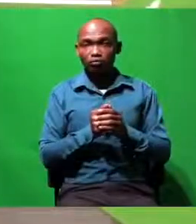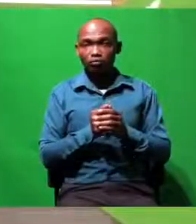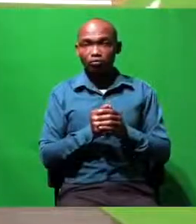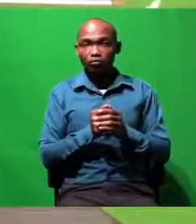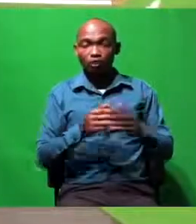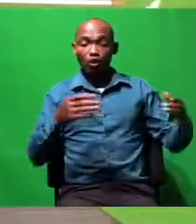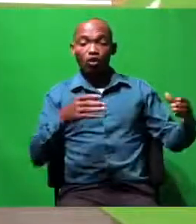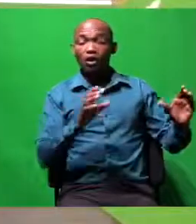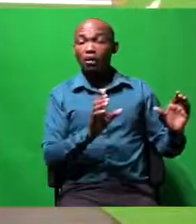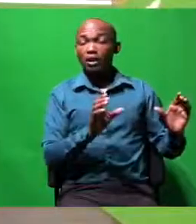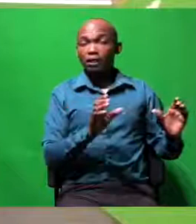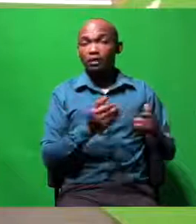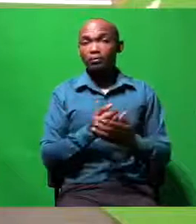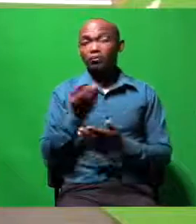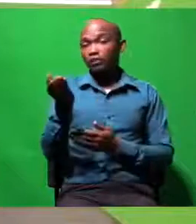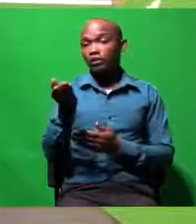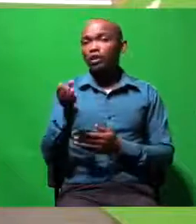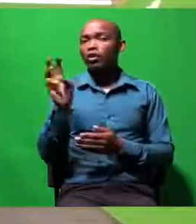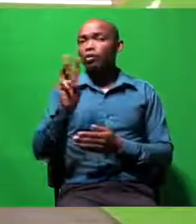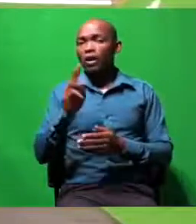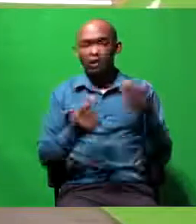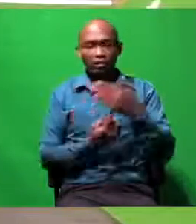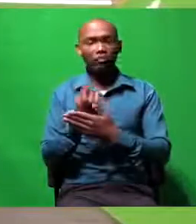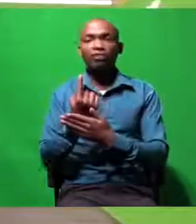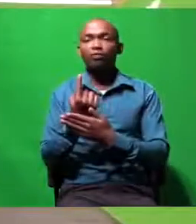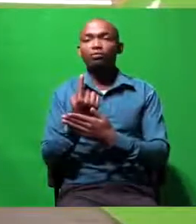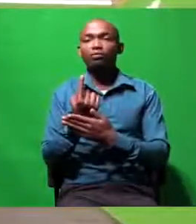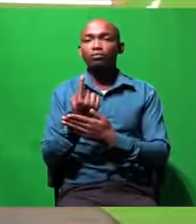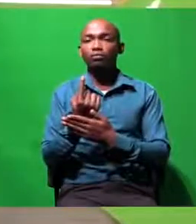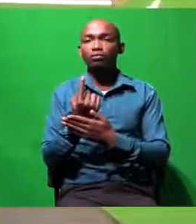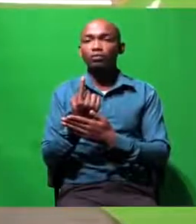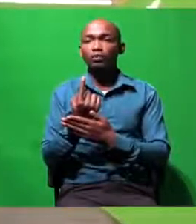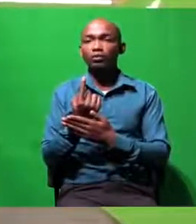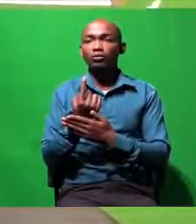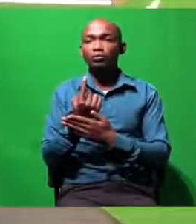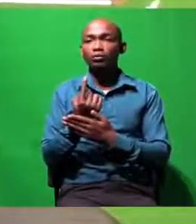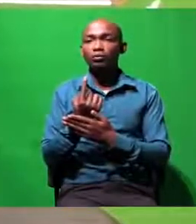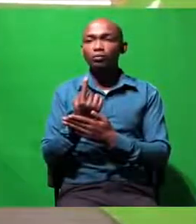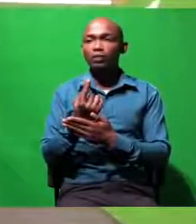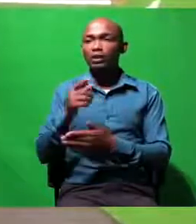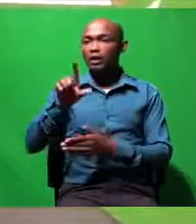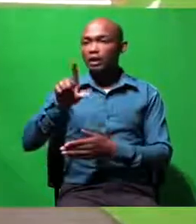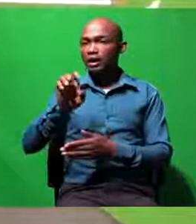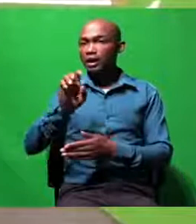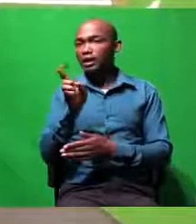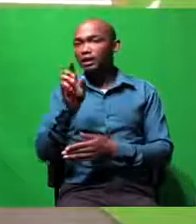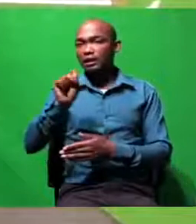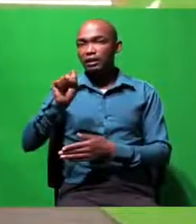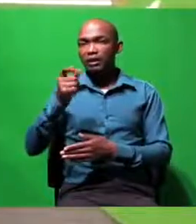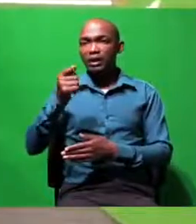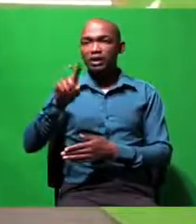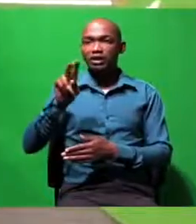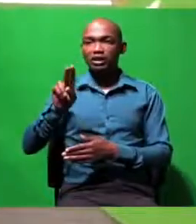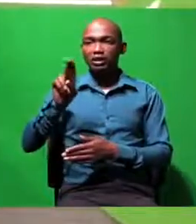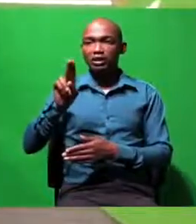So, another things, after looking those important information about those